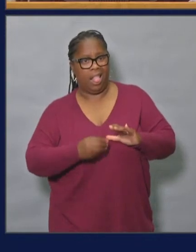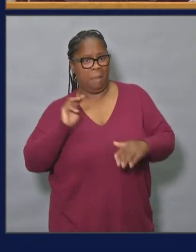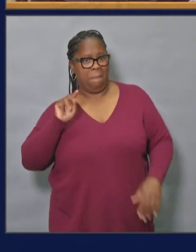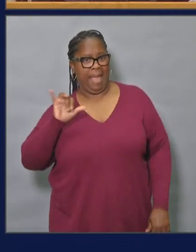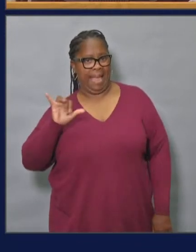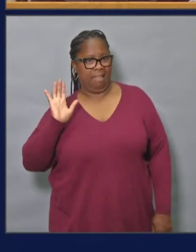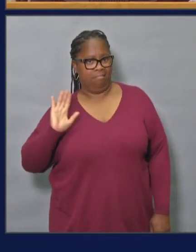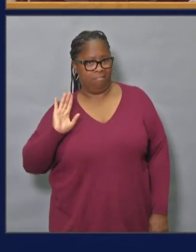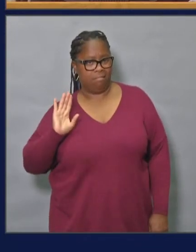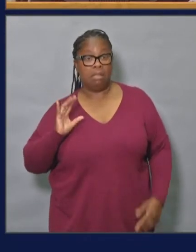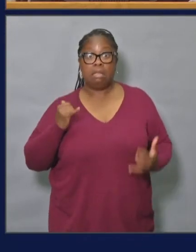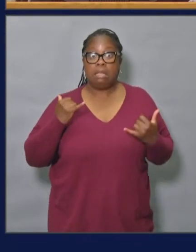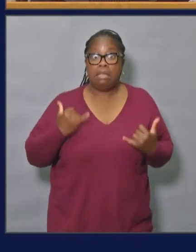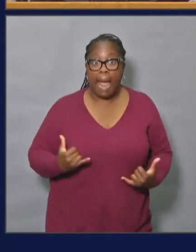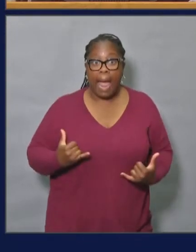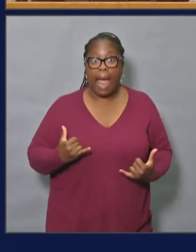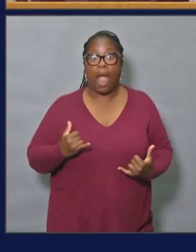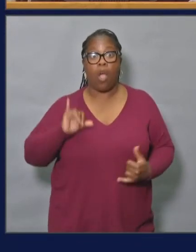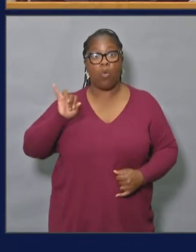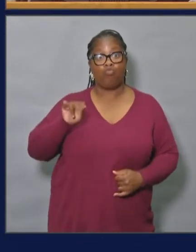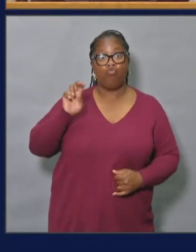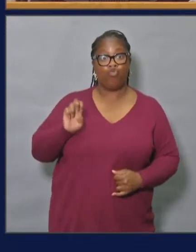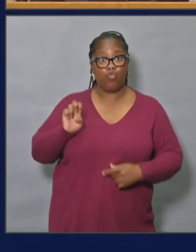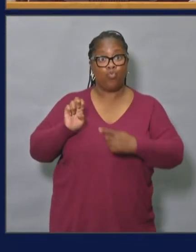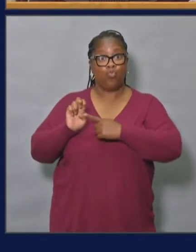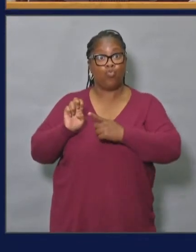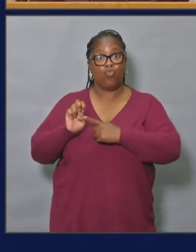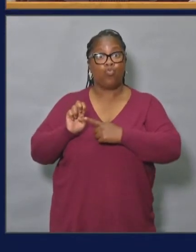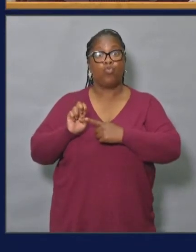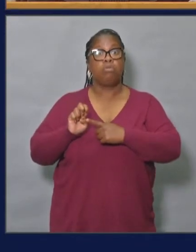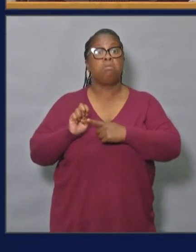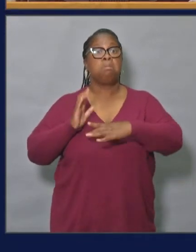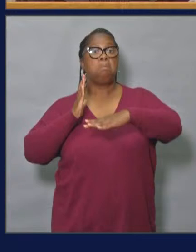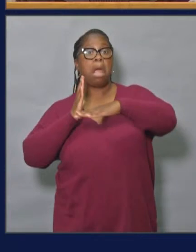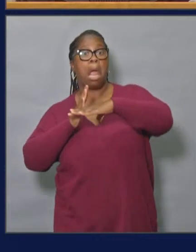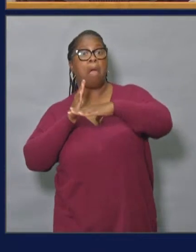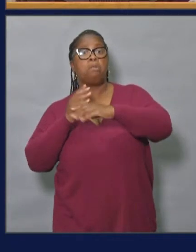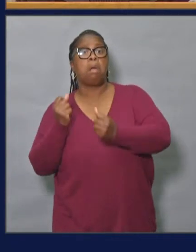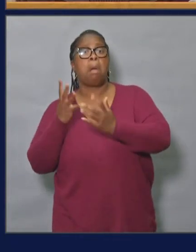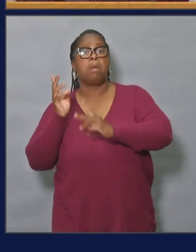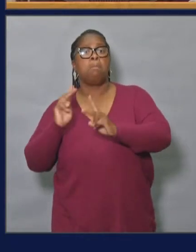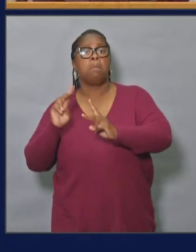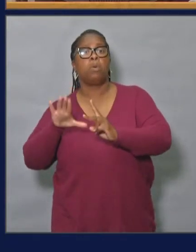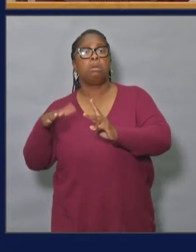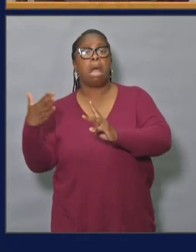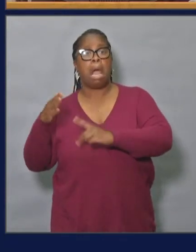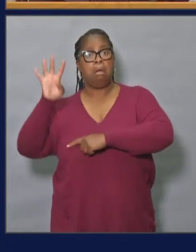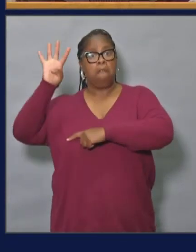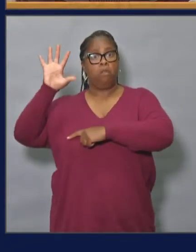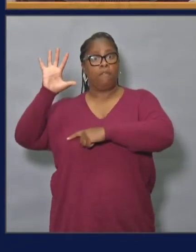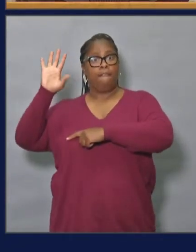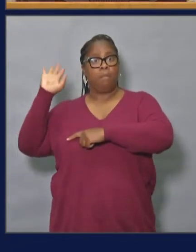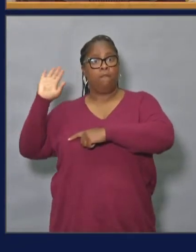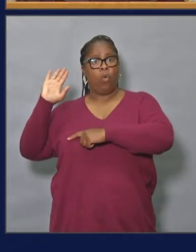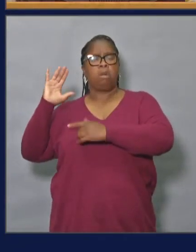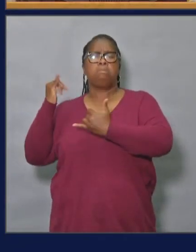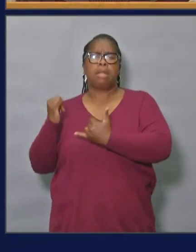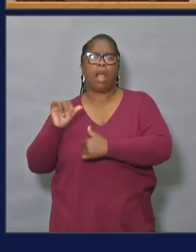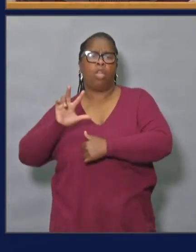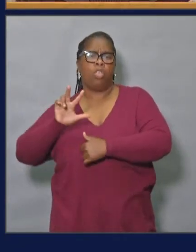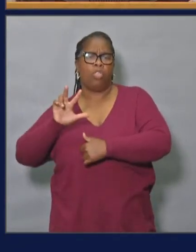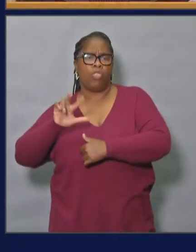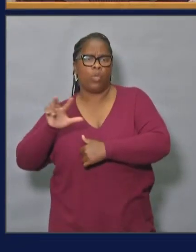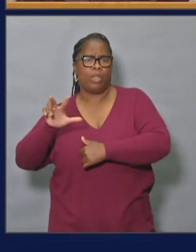later, our average total daily deaths is down to 33 or 34, and the average daily deaths at skilled